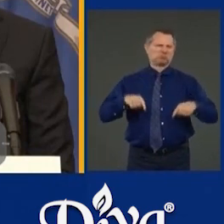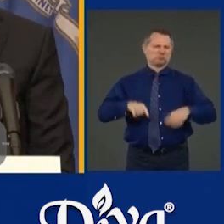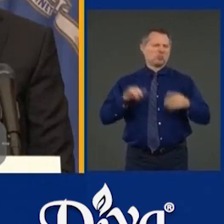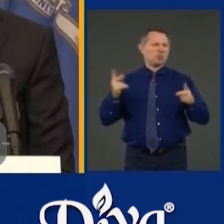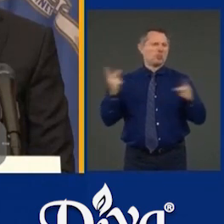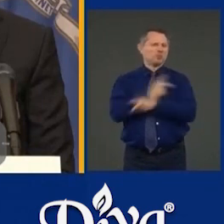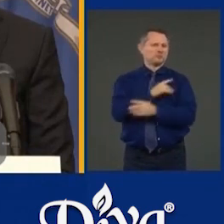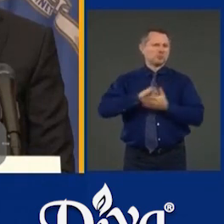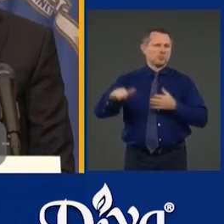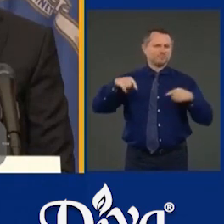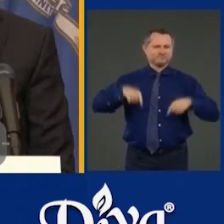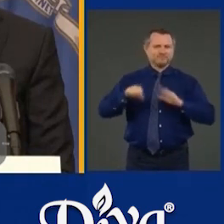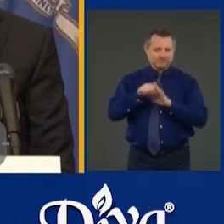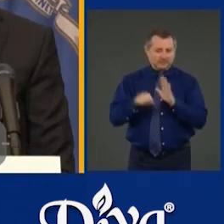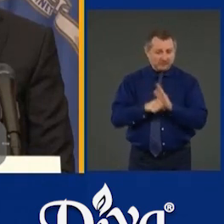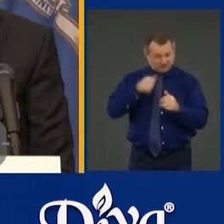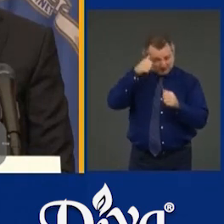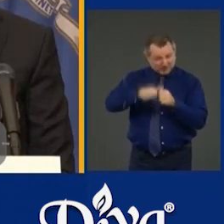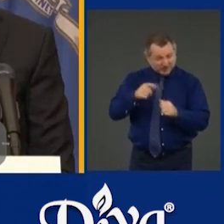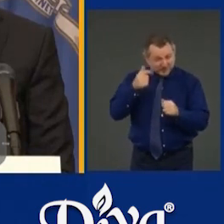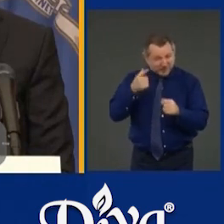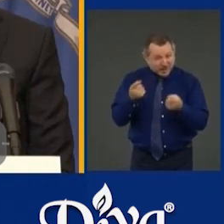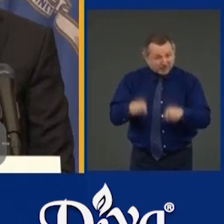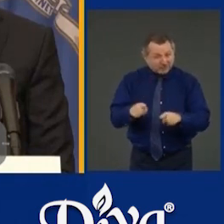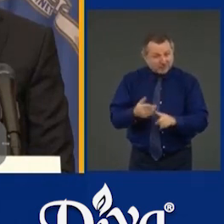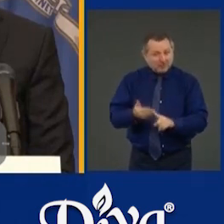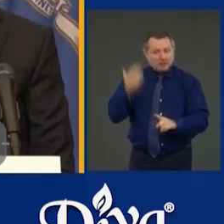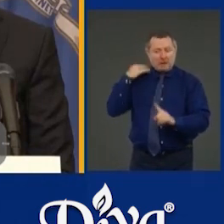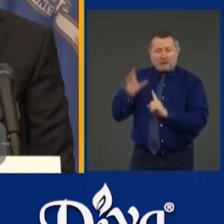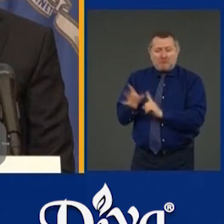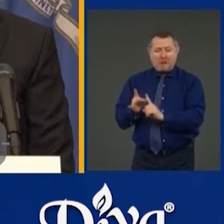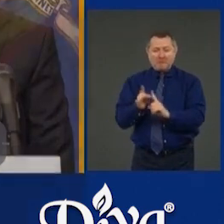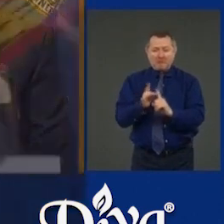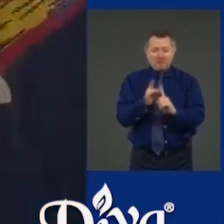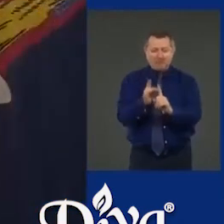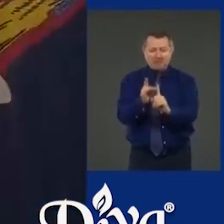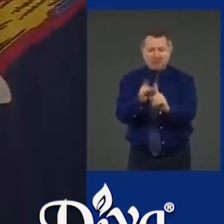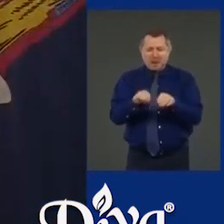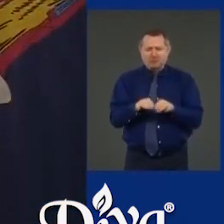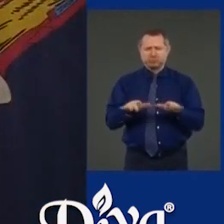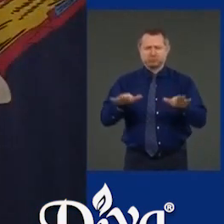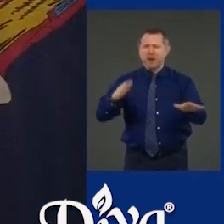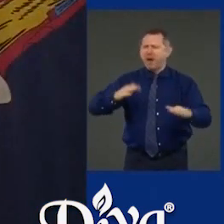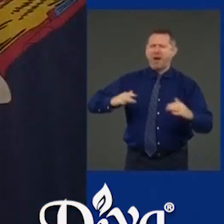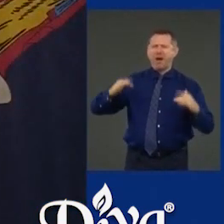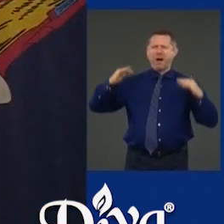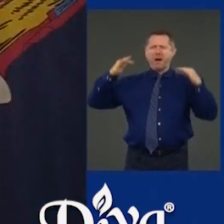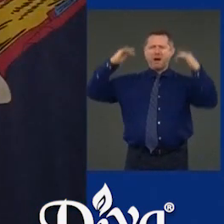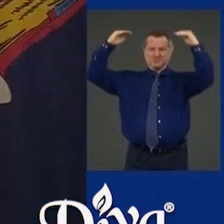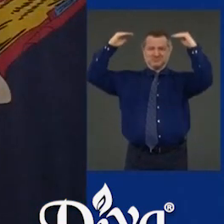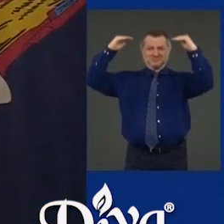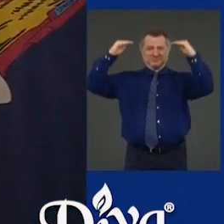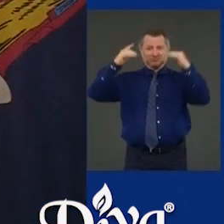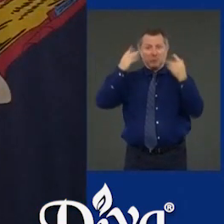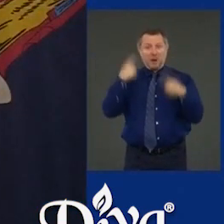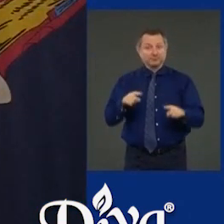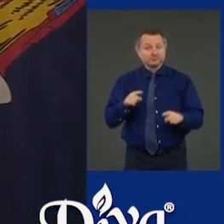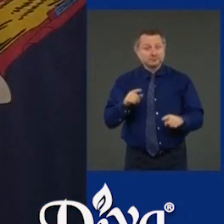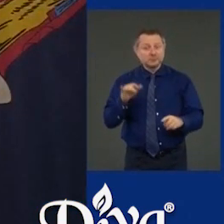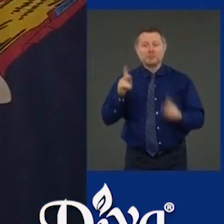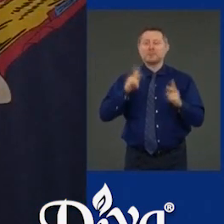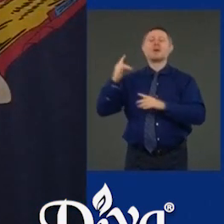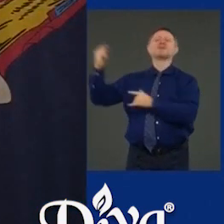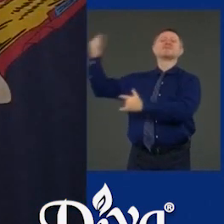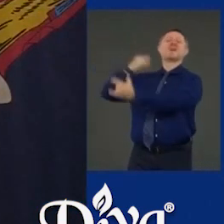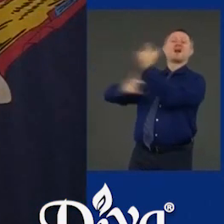happened. We had some of the highest infection rates because we had people coming from Europe who